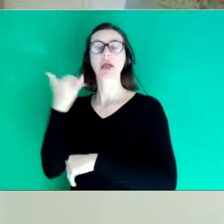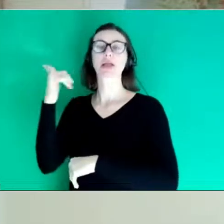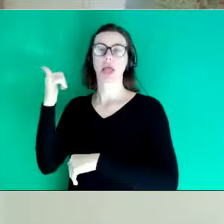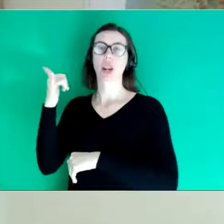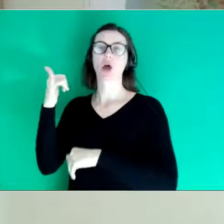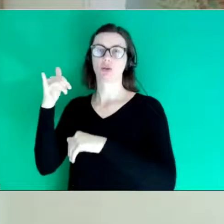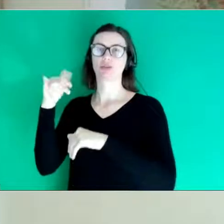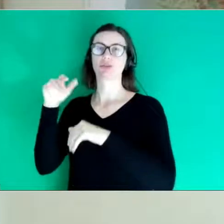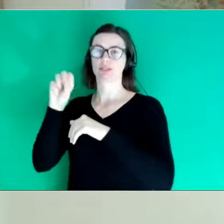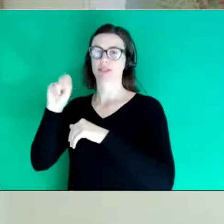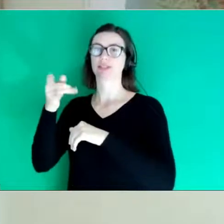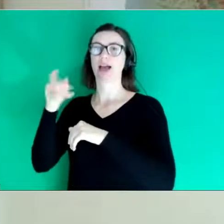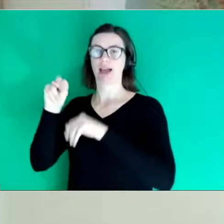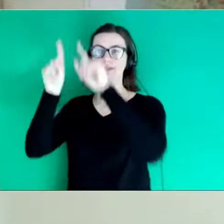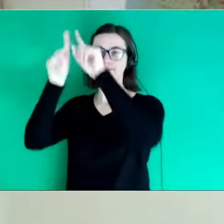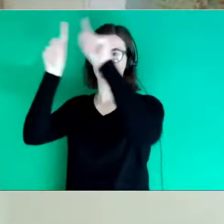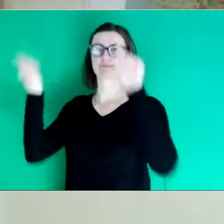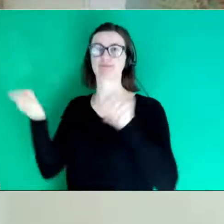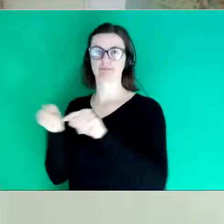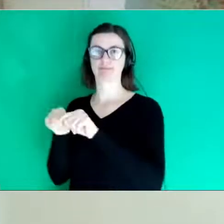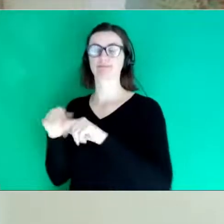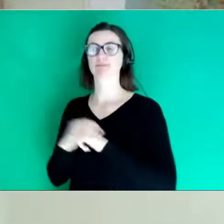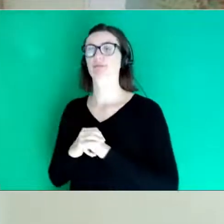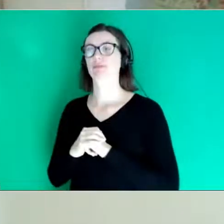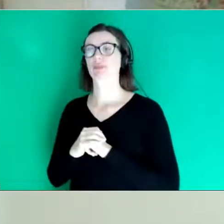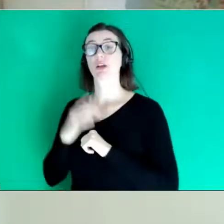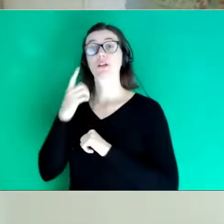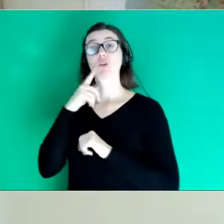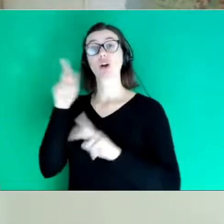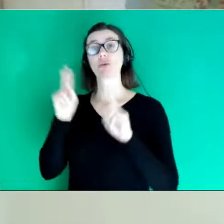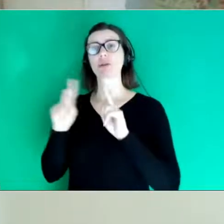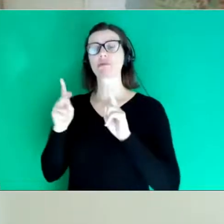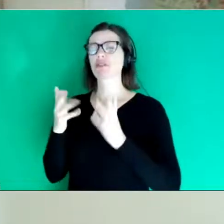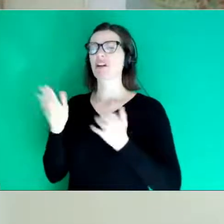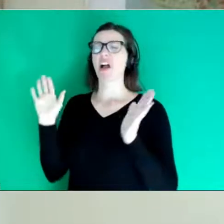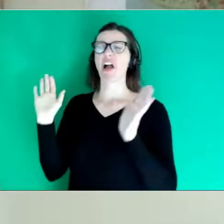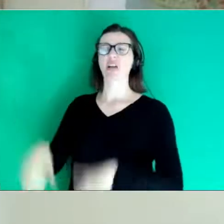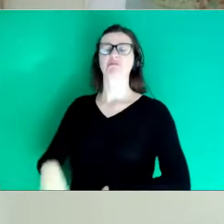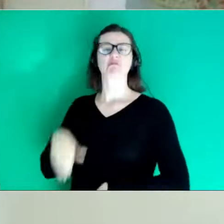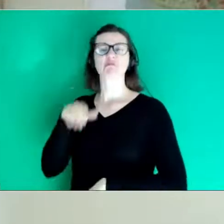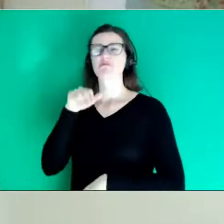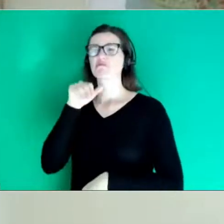say, I'm not going to bother with requiring vaccines for my